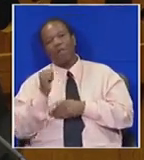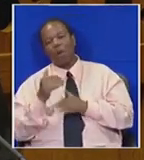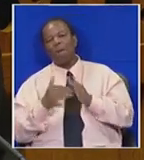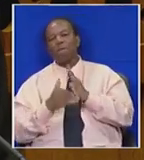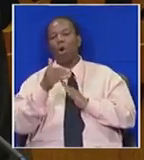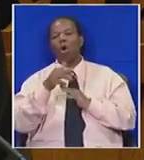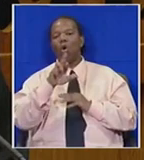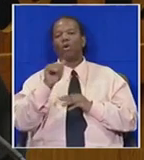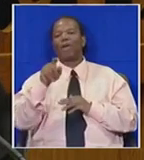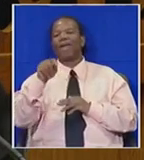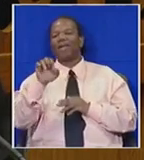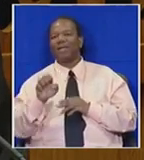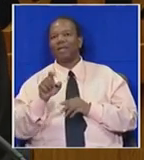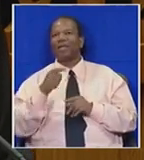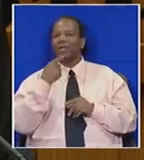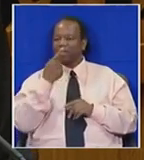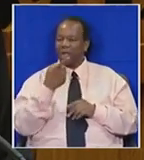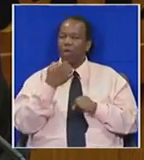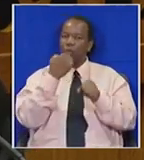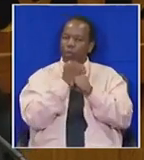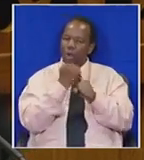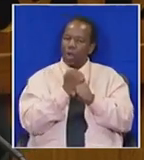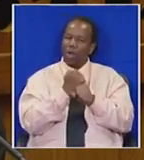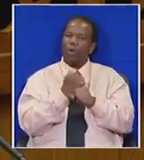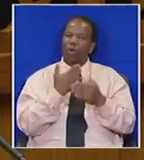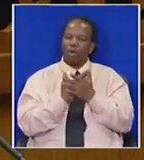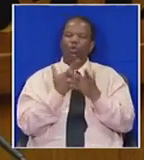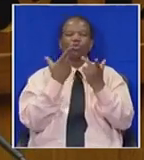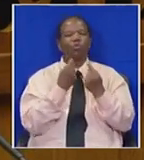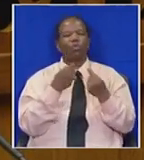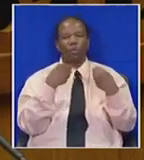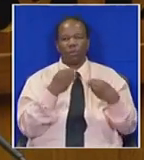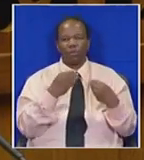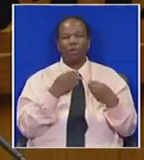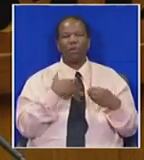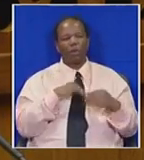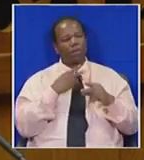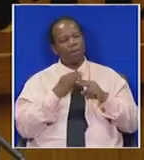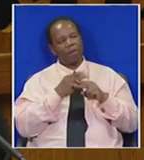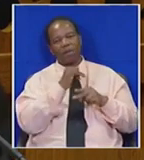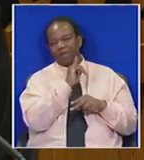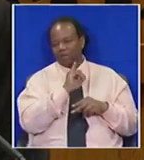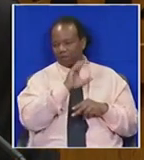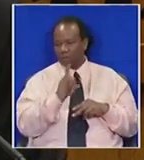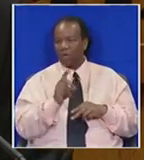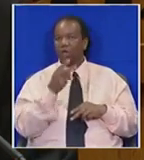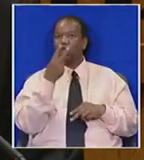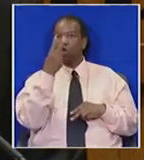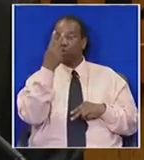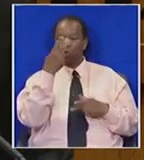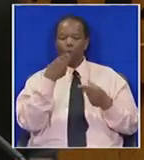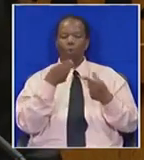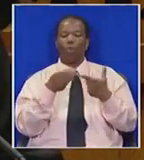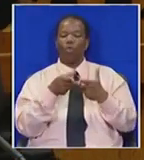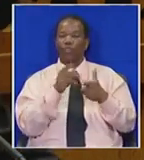rating to a country that's ready to work, ready to do business, ready for investment. Two key things will define the approach of